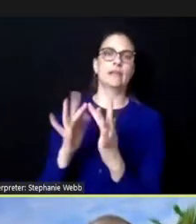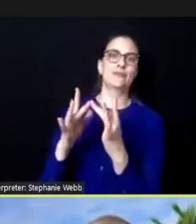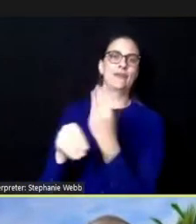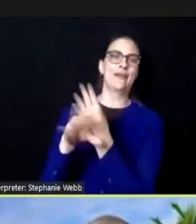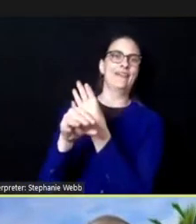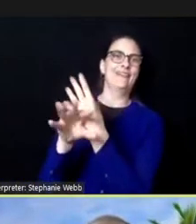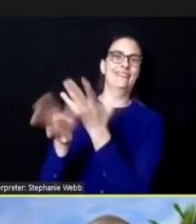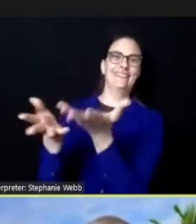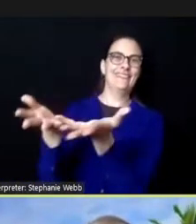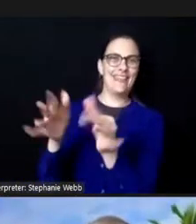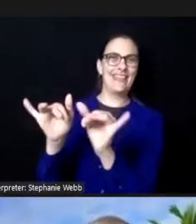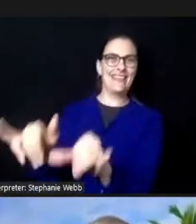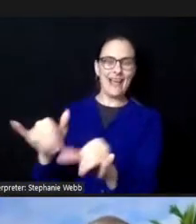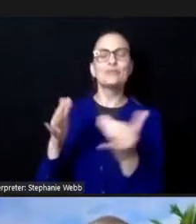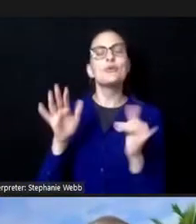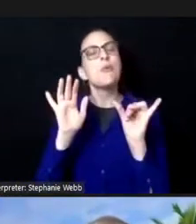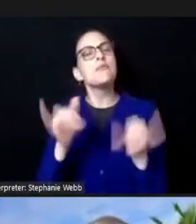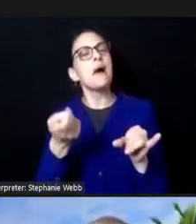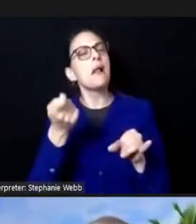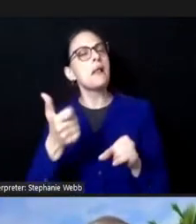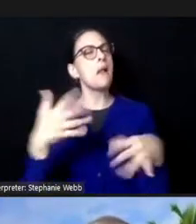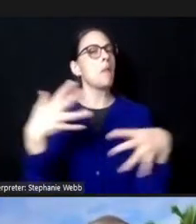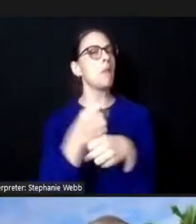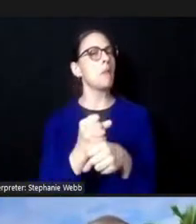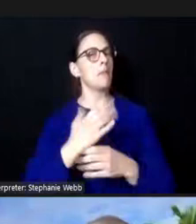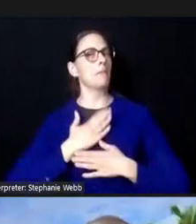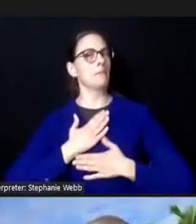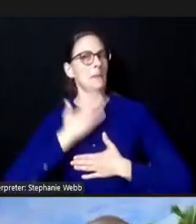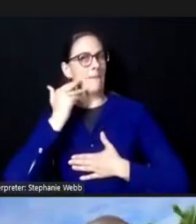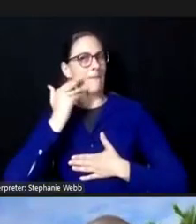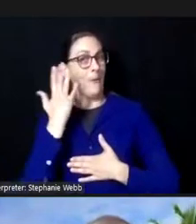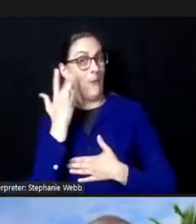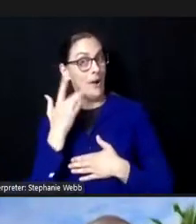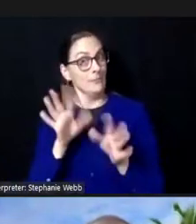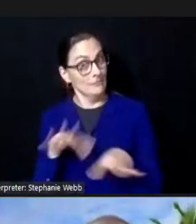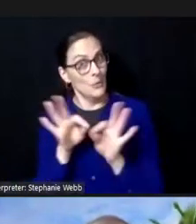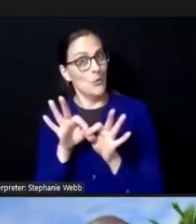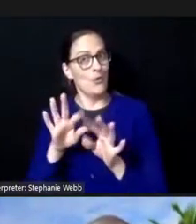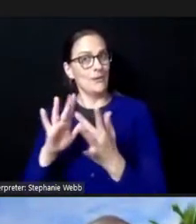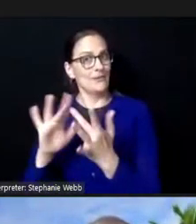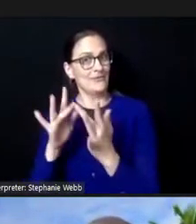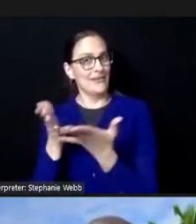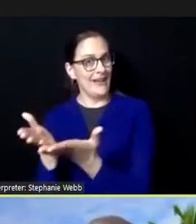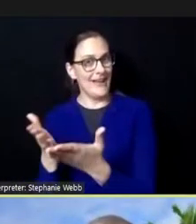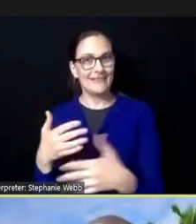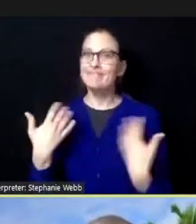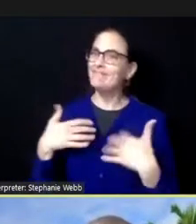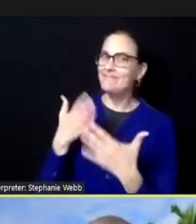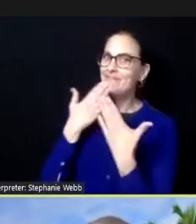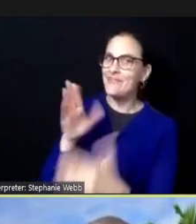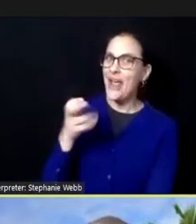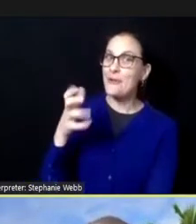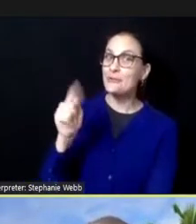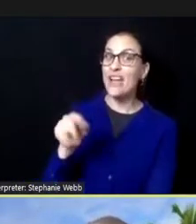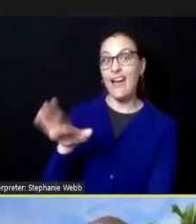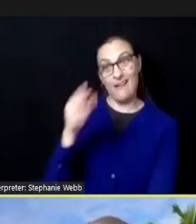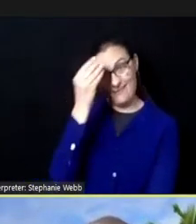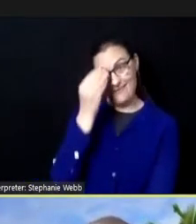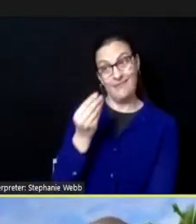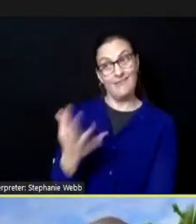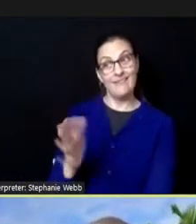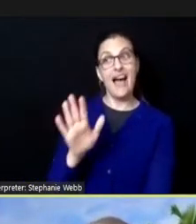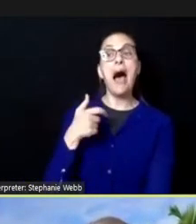for internet. I appreciate that. Thanks, Chet. And it looks like the weather in Texas is beautiful. Yes, right now it is. Based on that palm tree